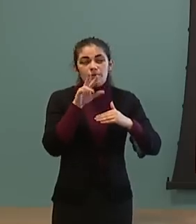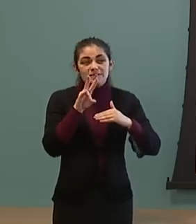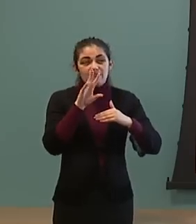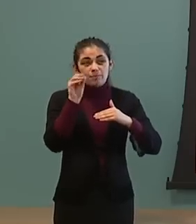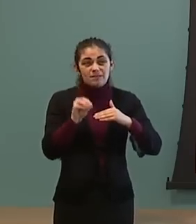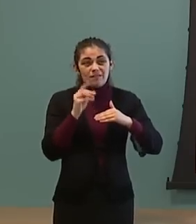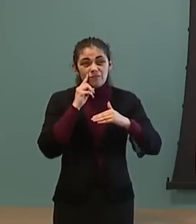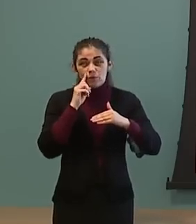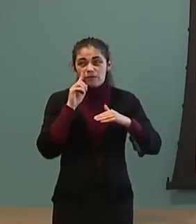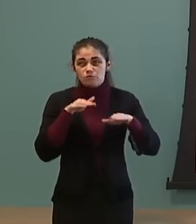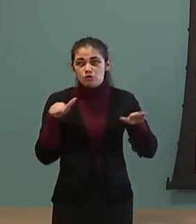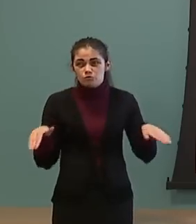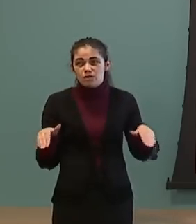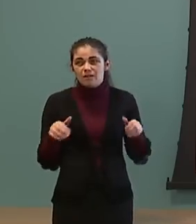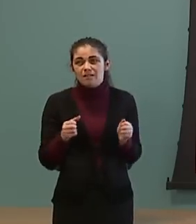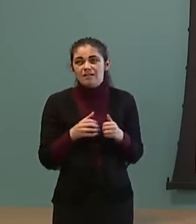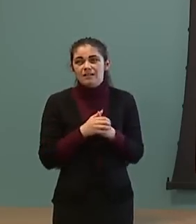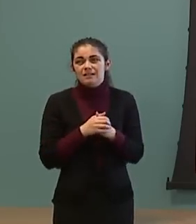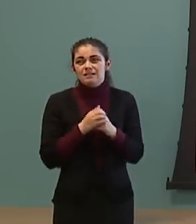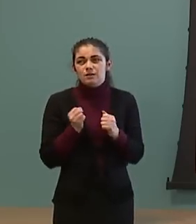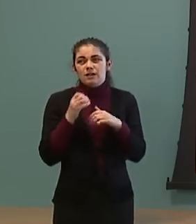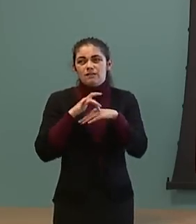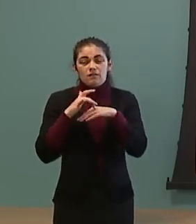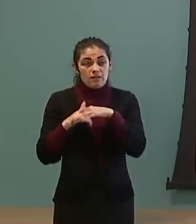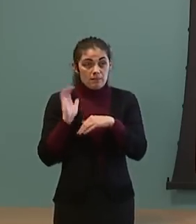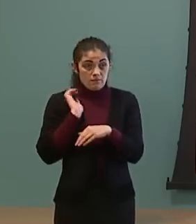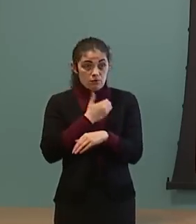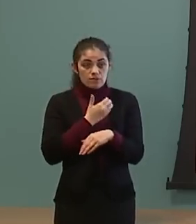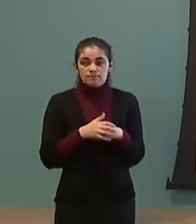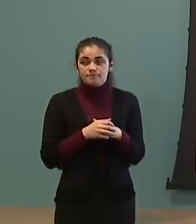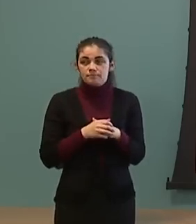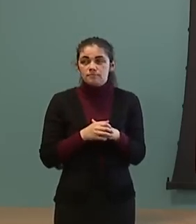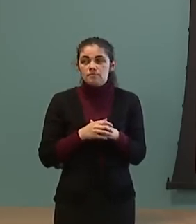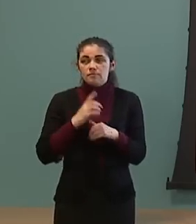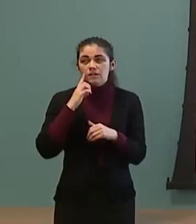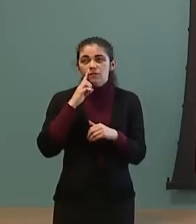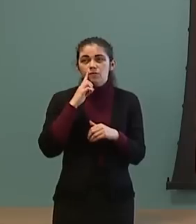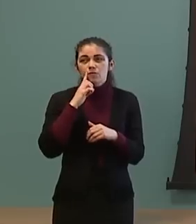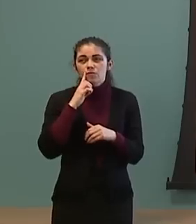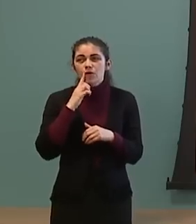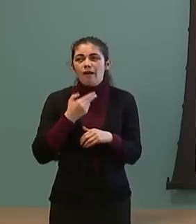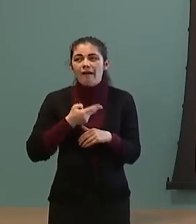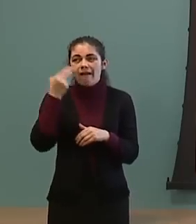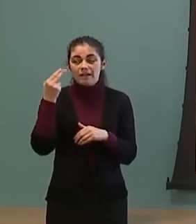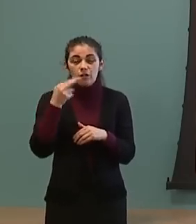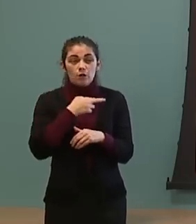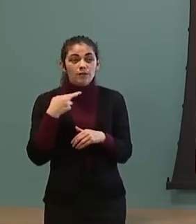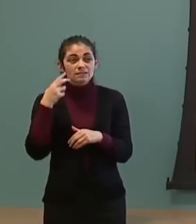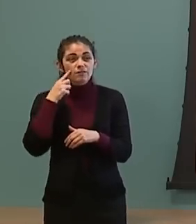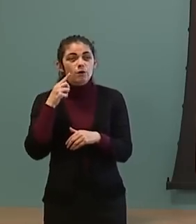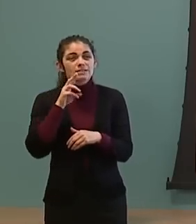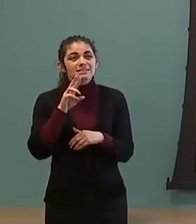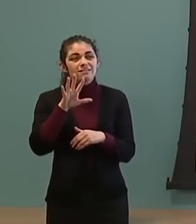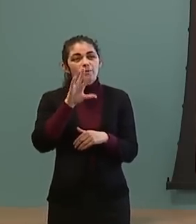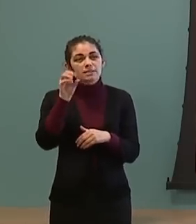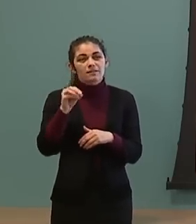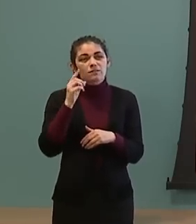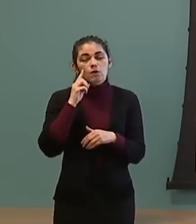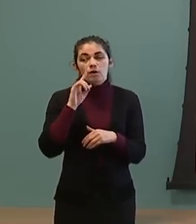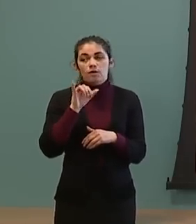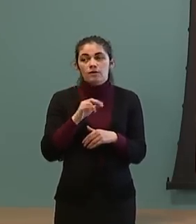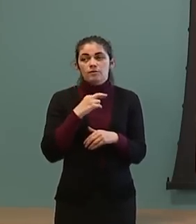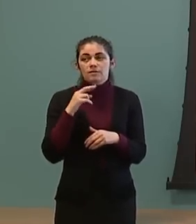37% utilization. So we have a lot of availability across our community. For critical care adult, we're at 65% utilization.